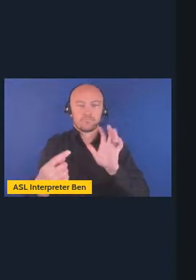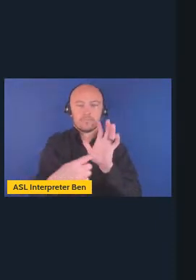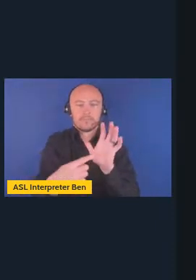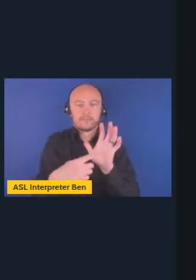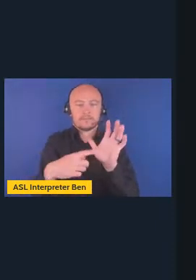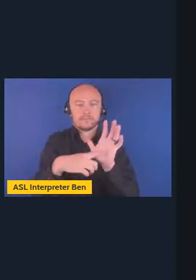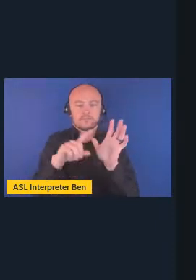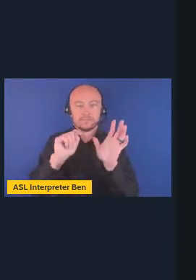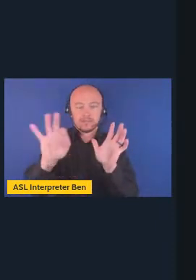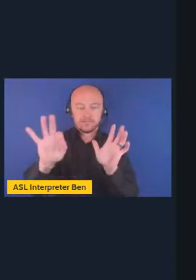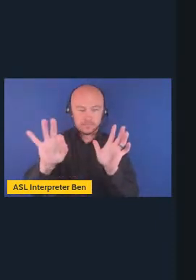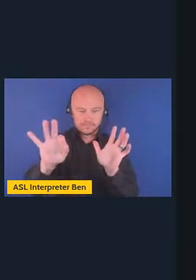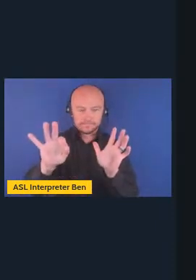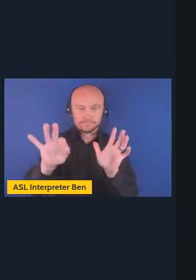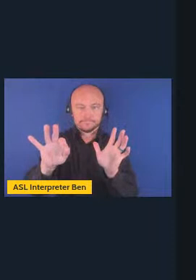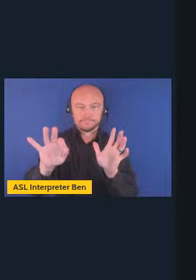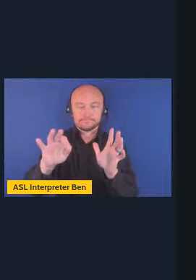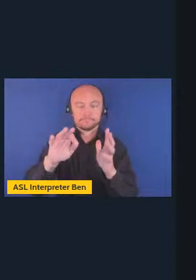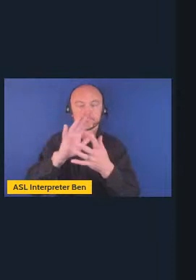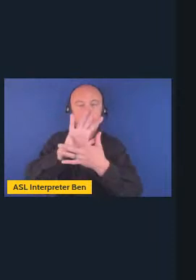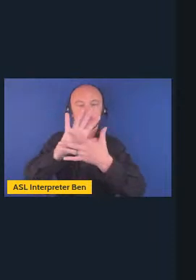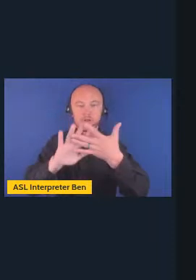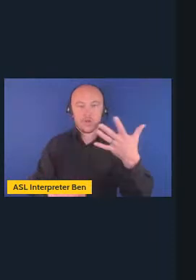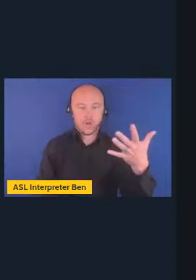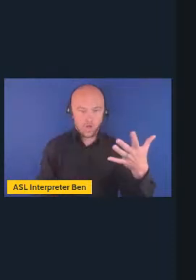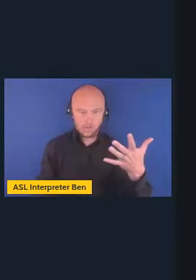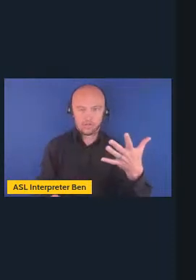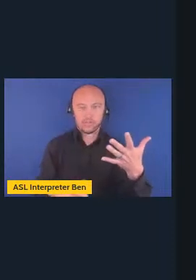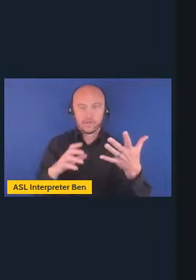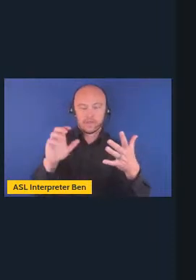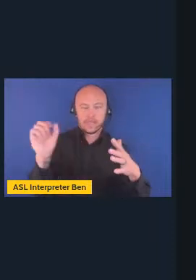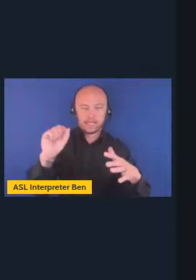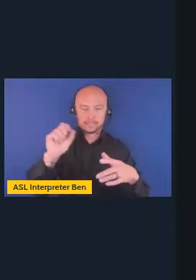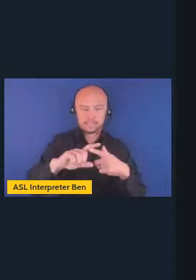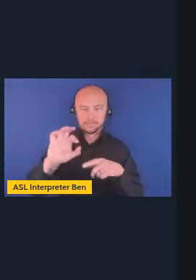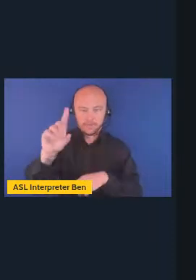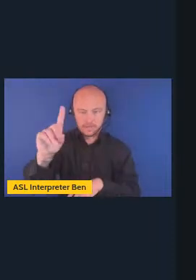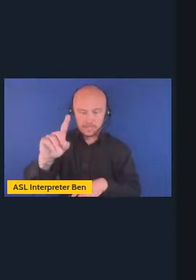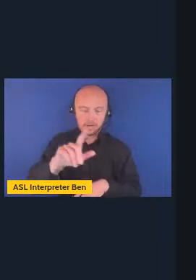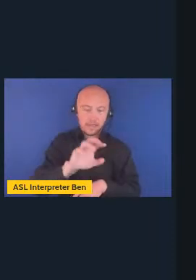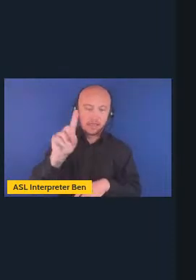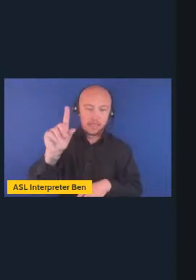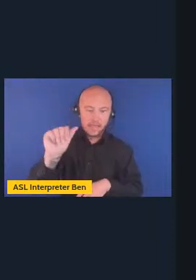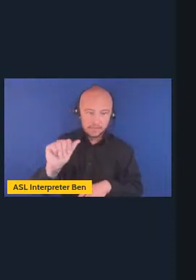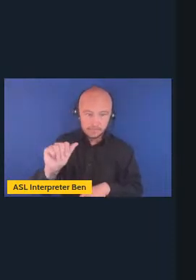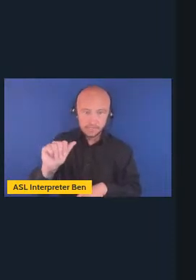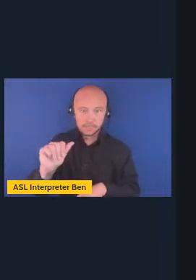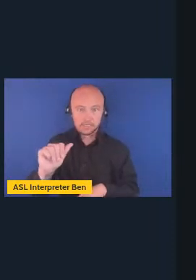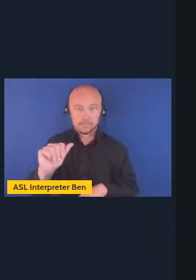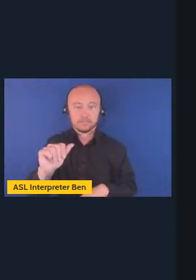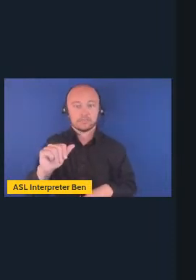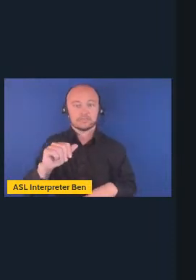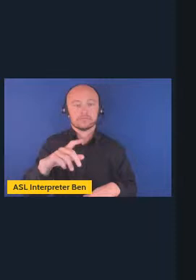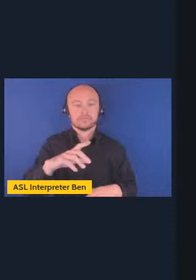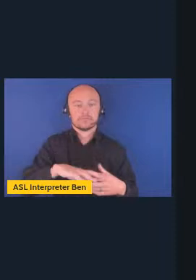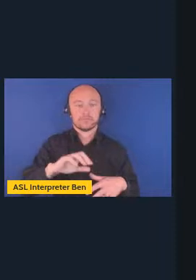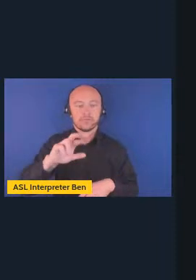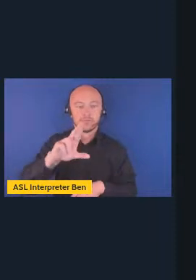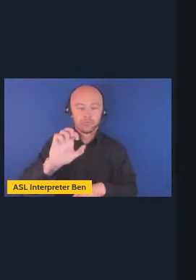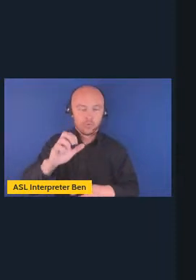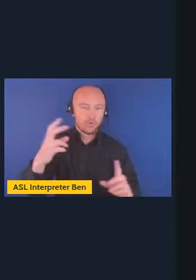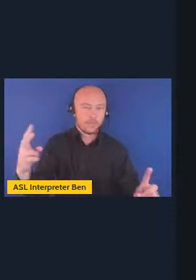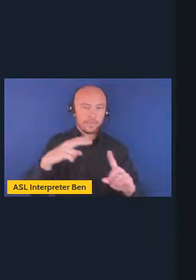So I have the S3 assets and I have all the associated assets for the cloud function. So the Lambda function and the policies and the roles and the